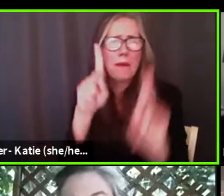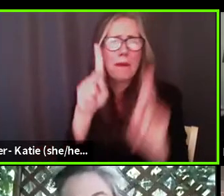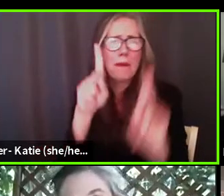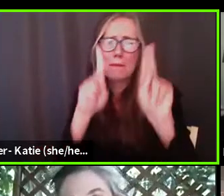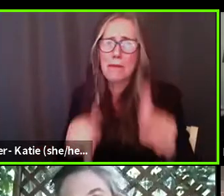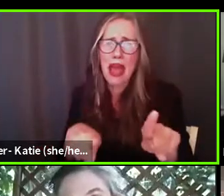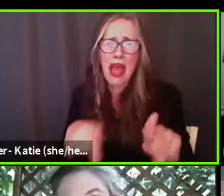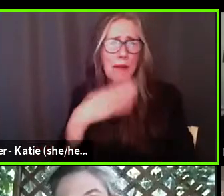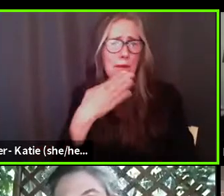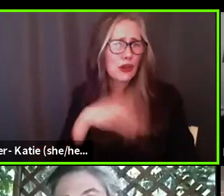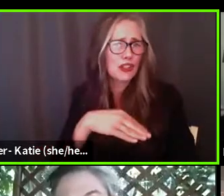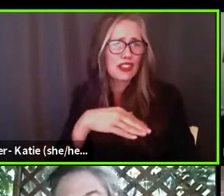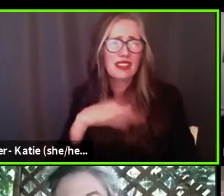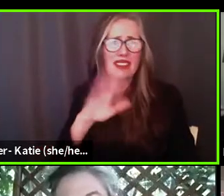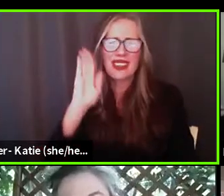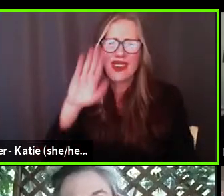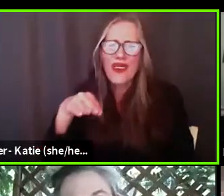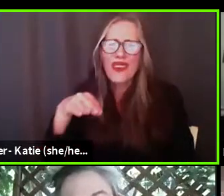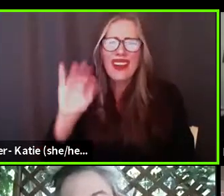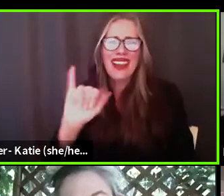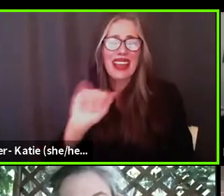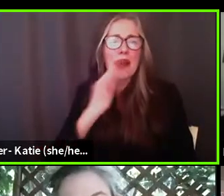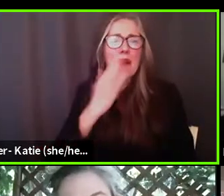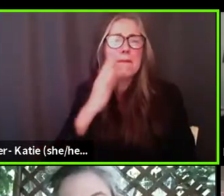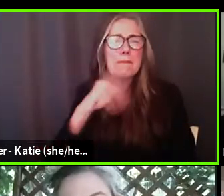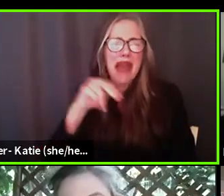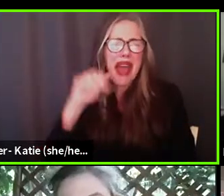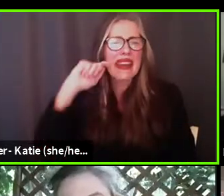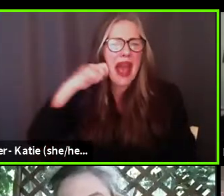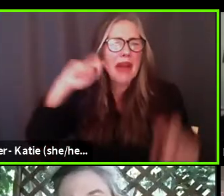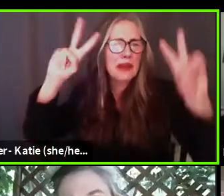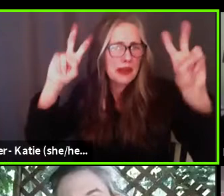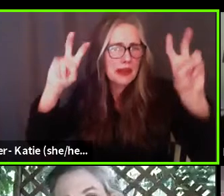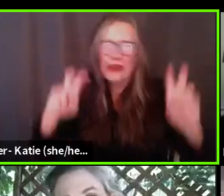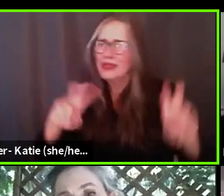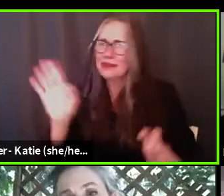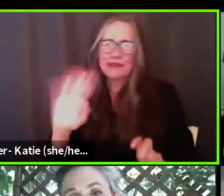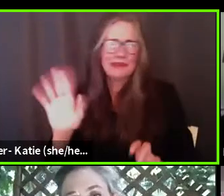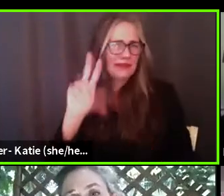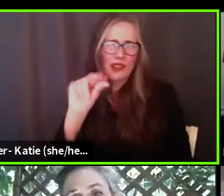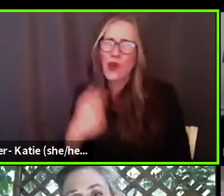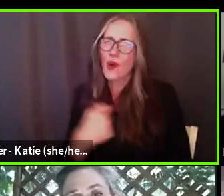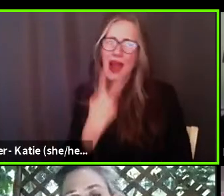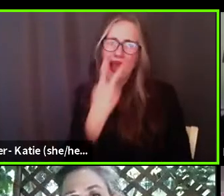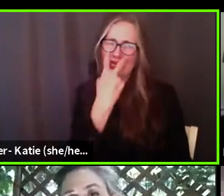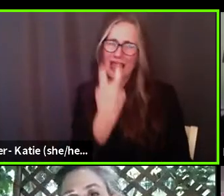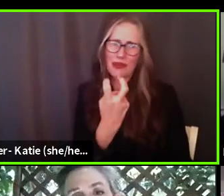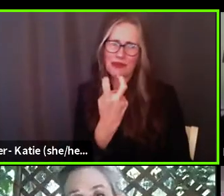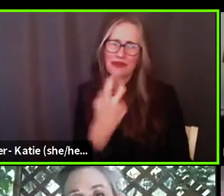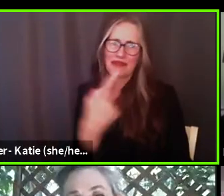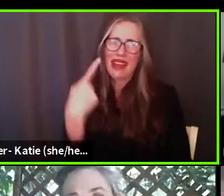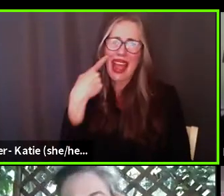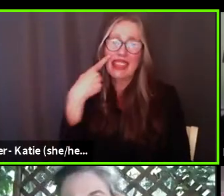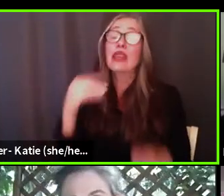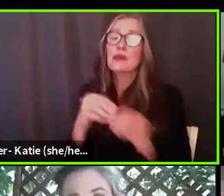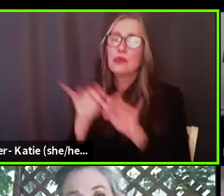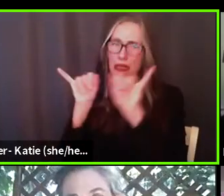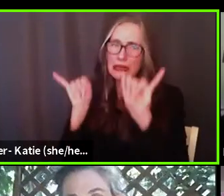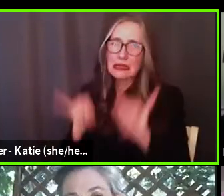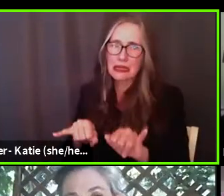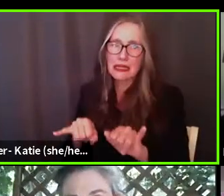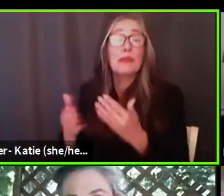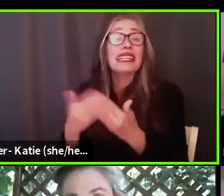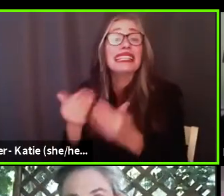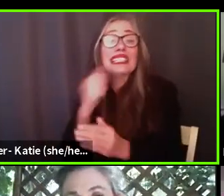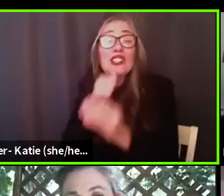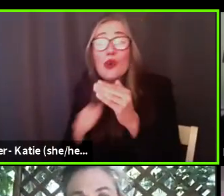similarly if folks do watch on belly of the beast which i encourage you to do we had to have a narrative arc so we kind of focus in on one doctor as kind